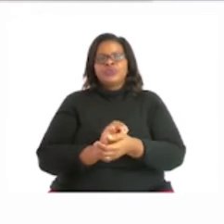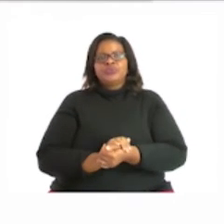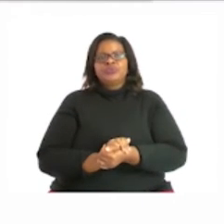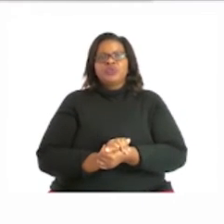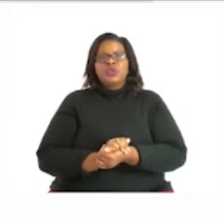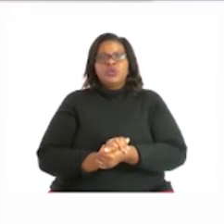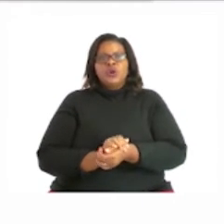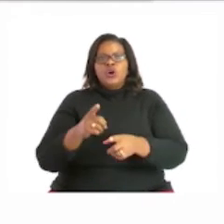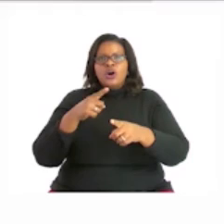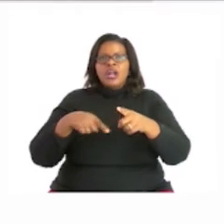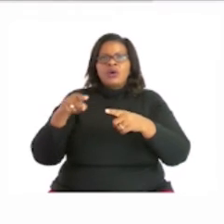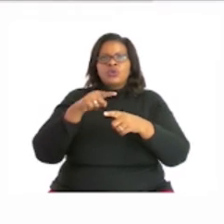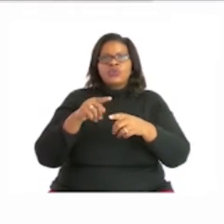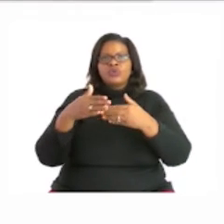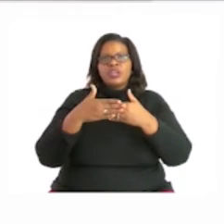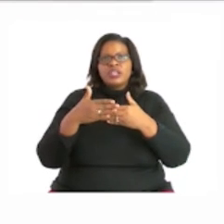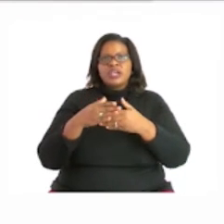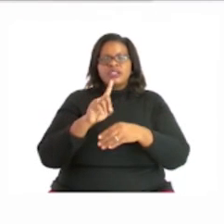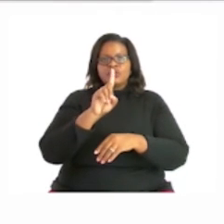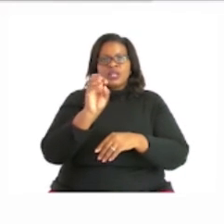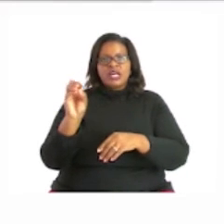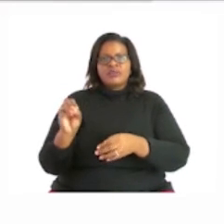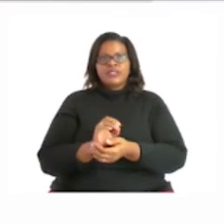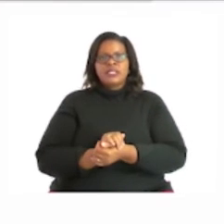Rounding off to the nearest 100.